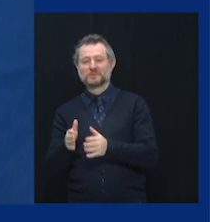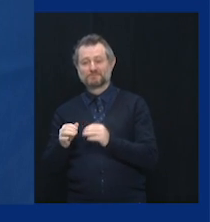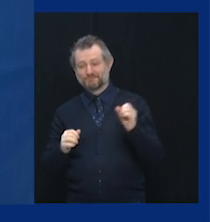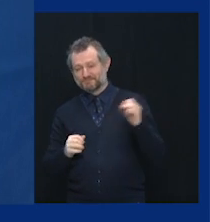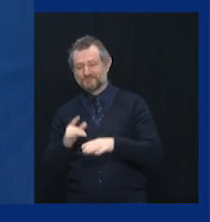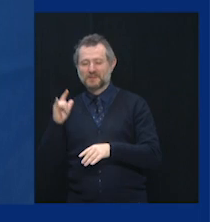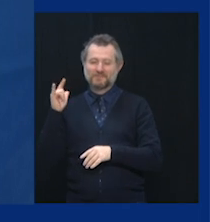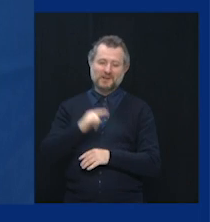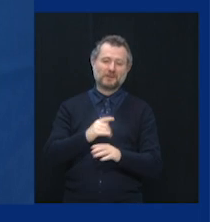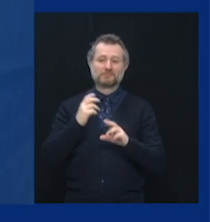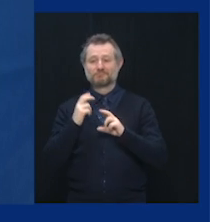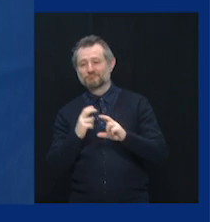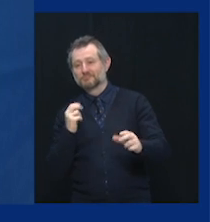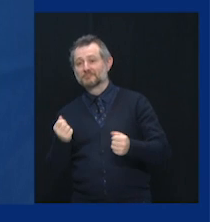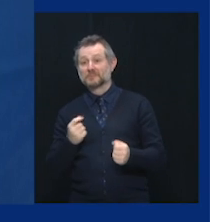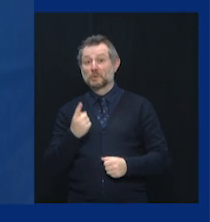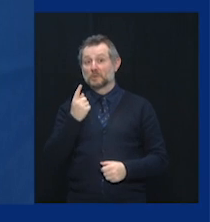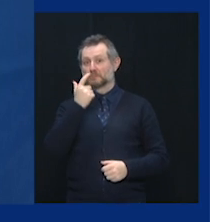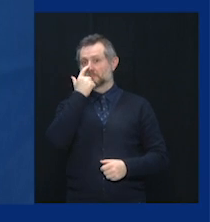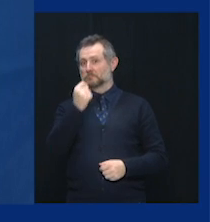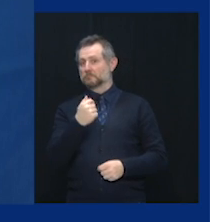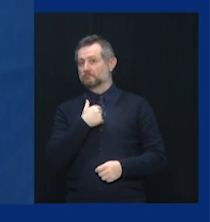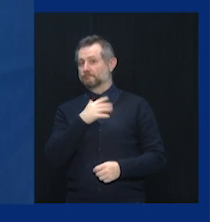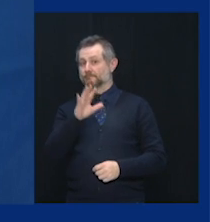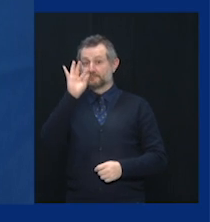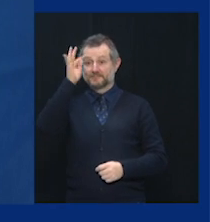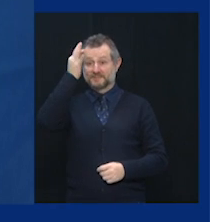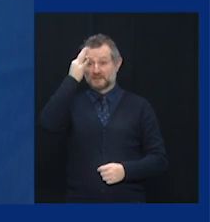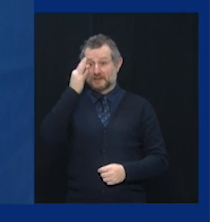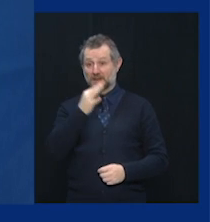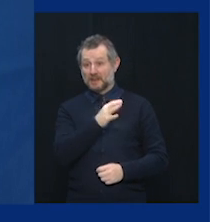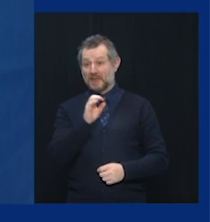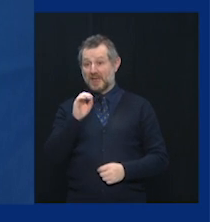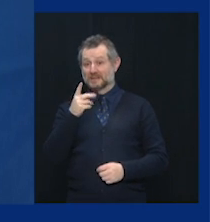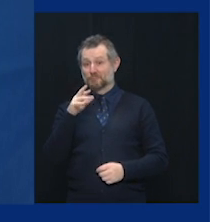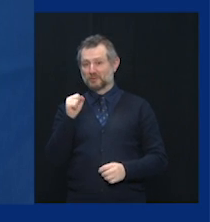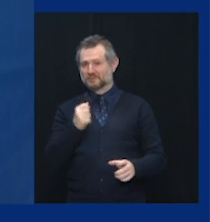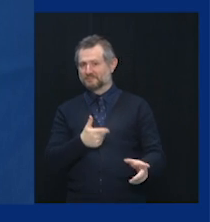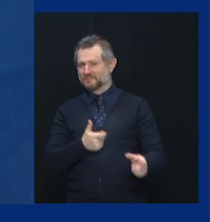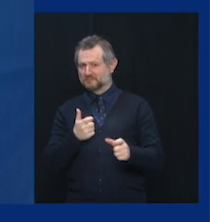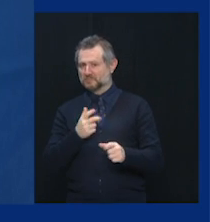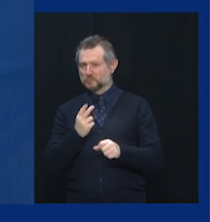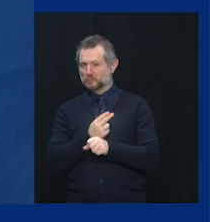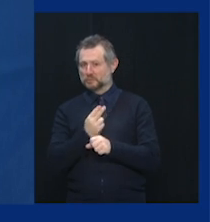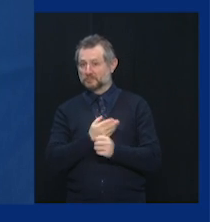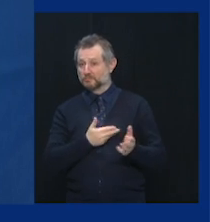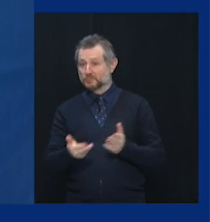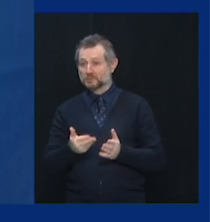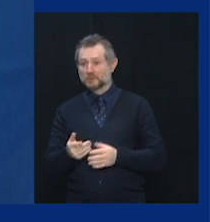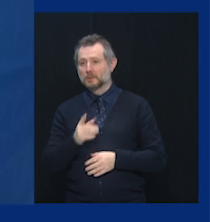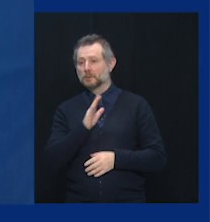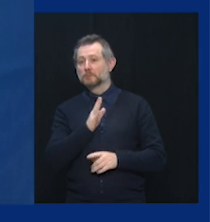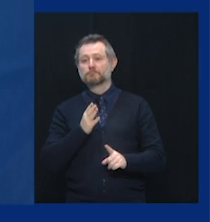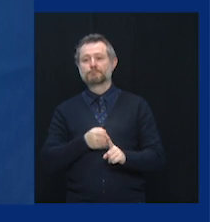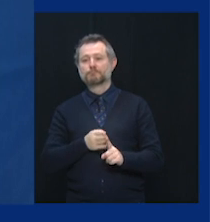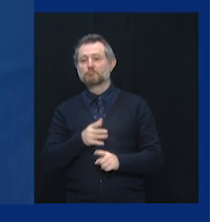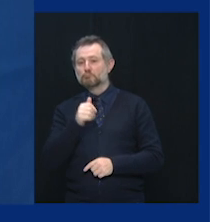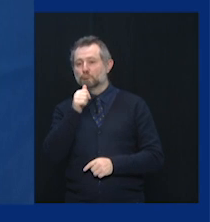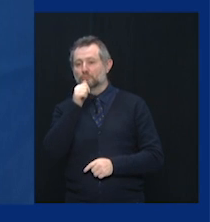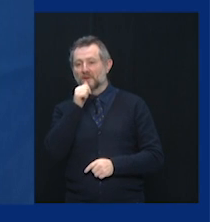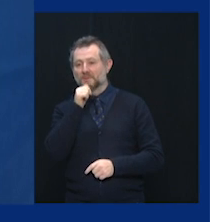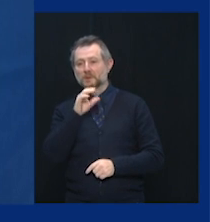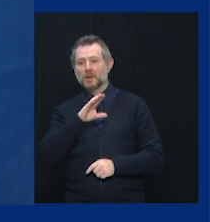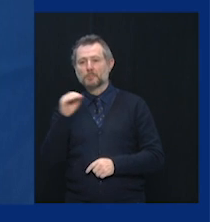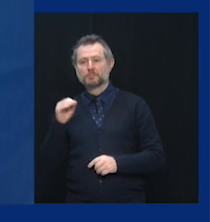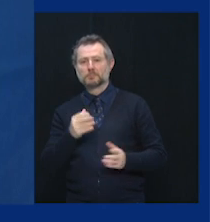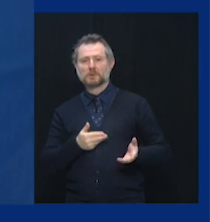of them, interestingly enough, is through the Federal Express. But they're basically delivered through private carriers,